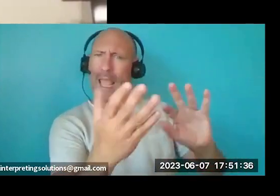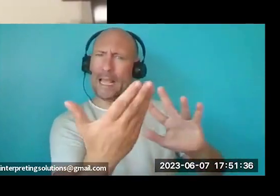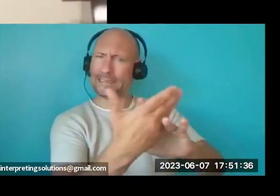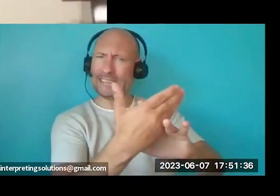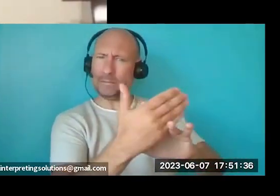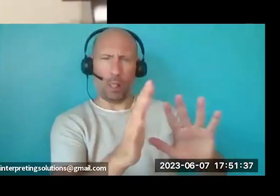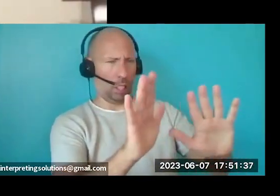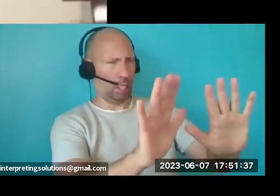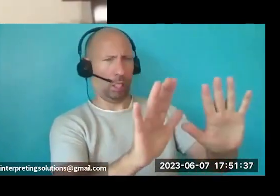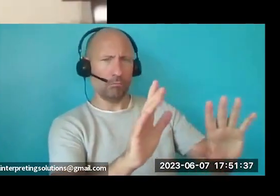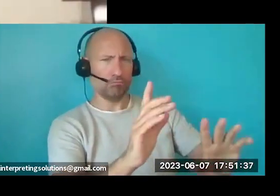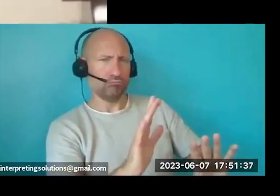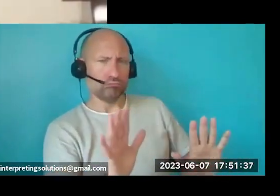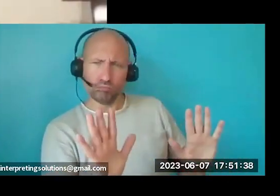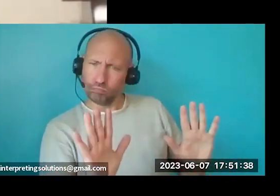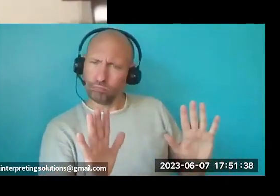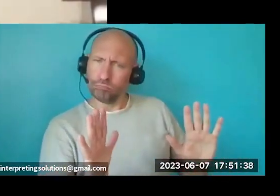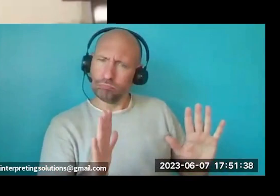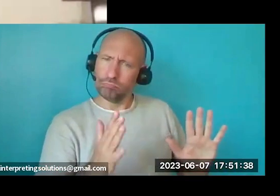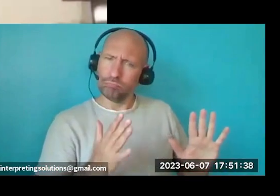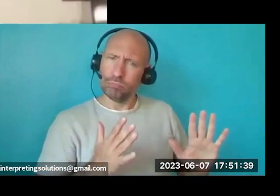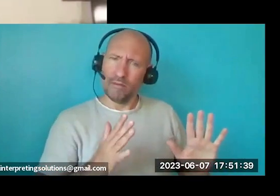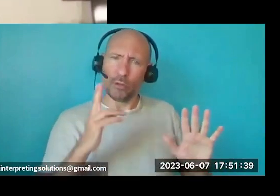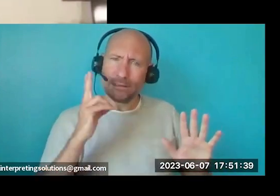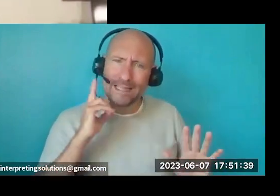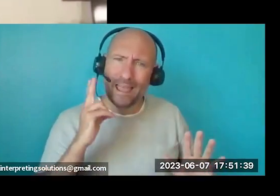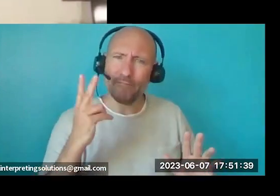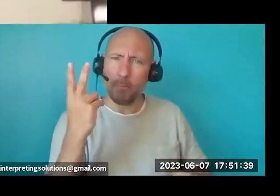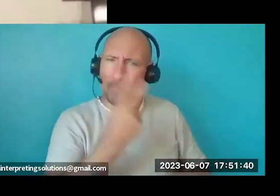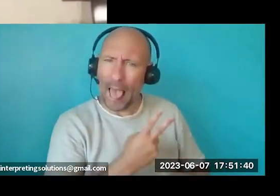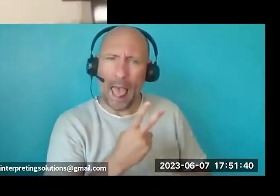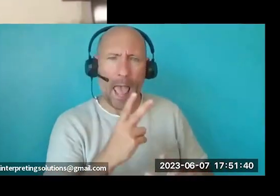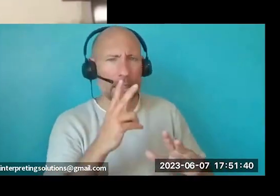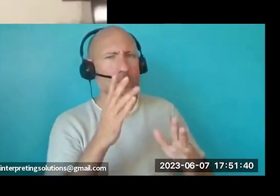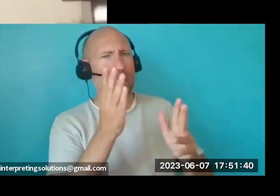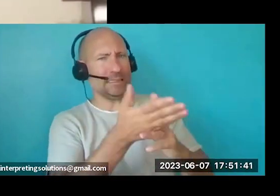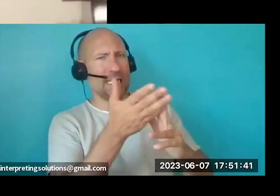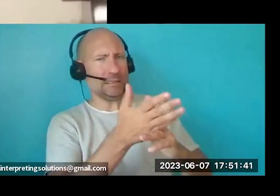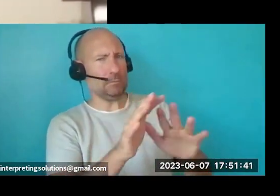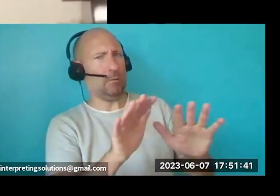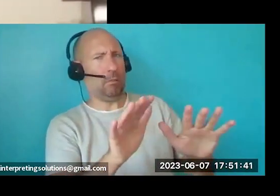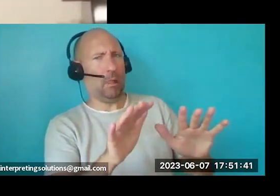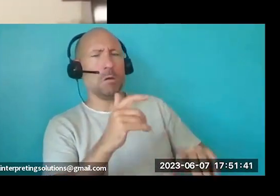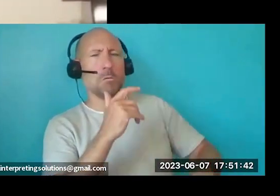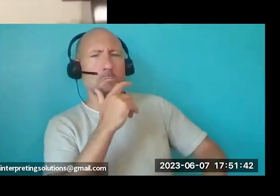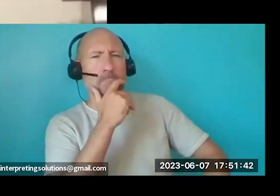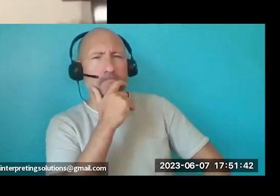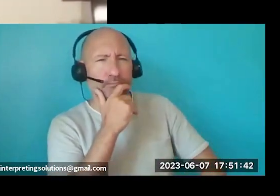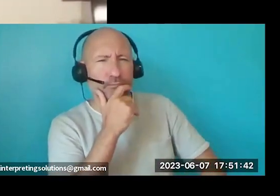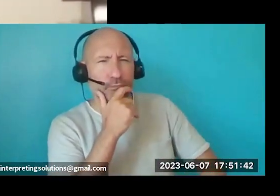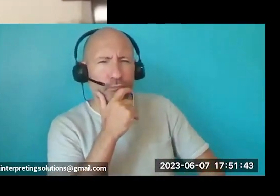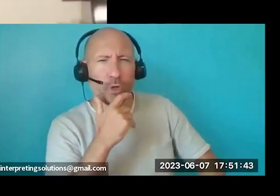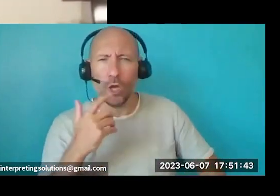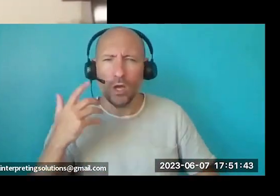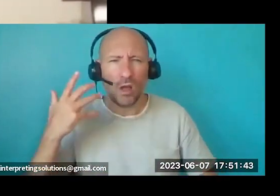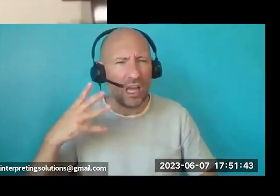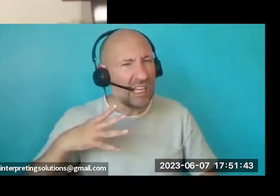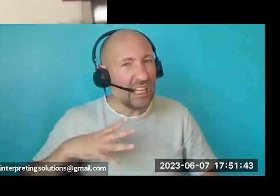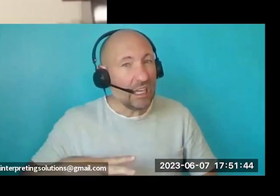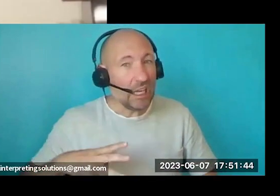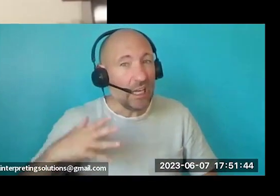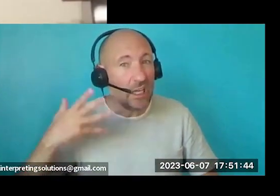accessible to deaf and blind people. And then we consider whether the description is needed or